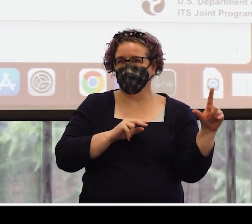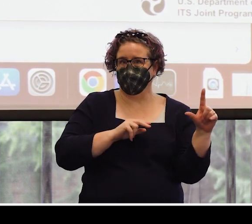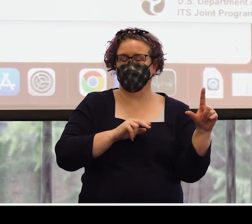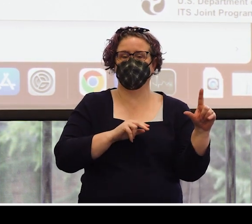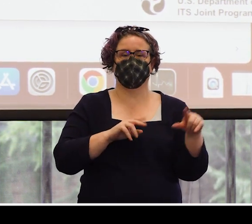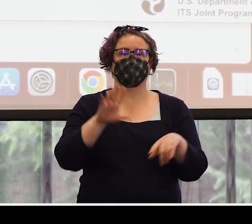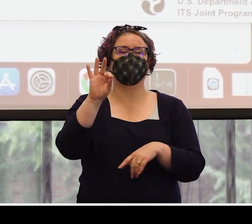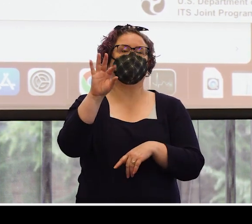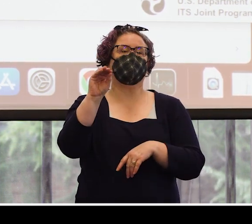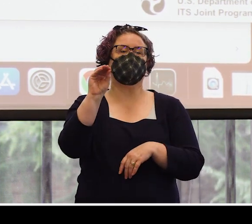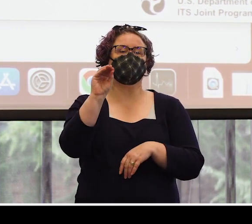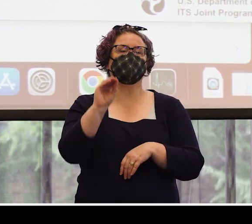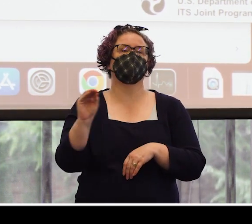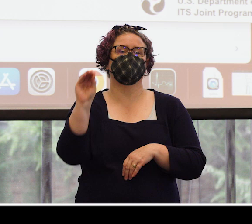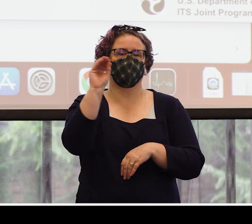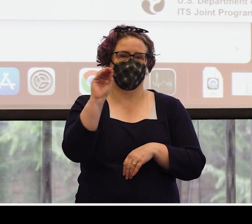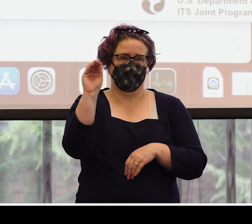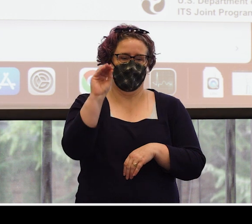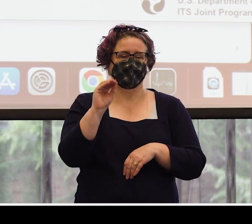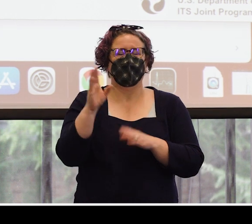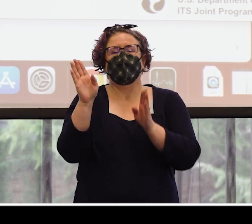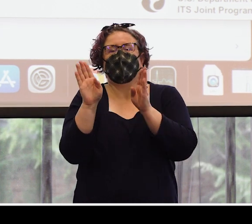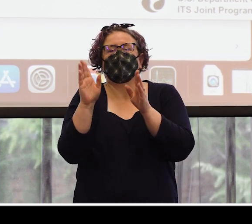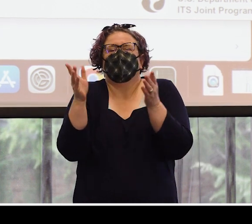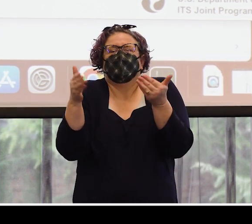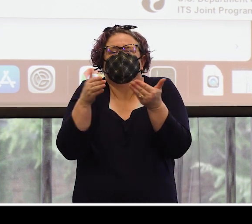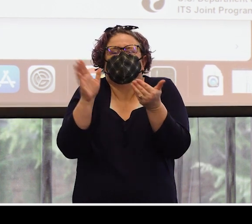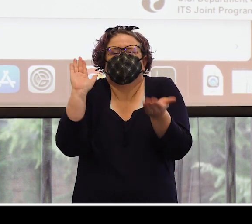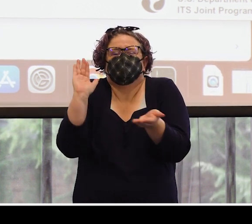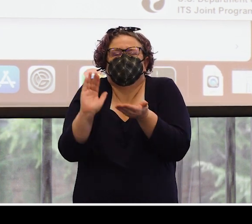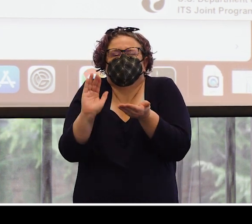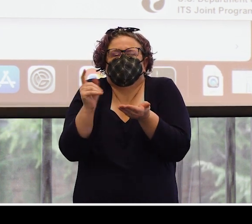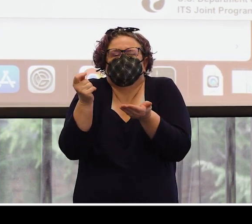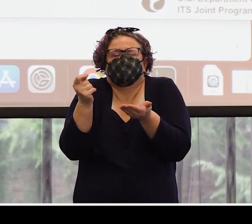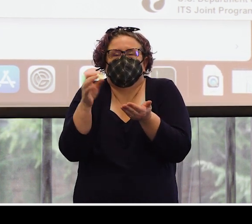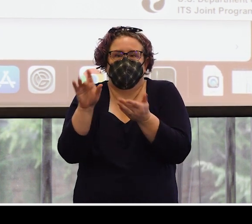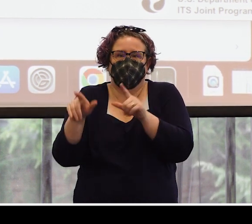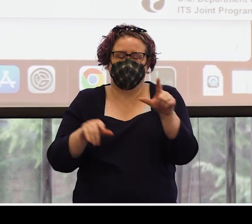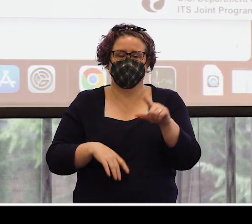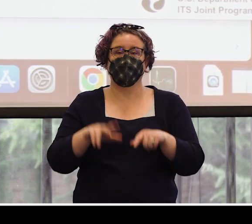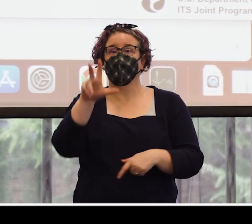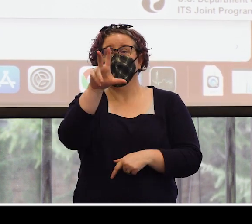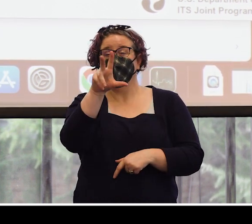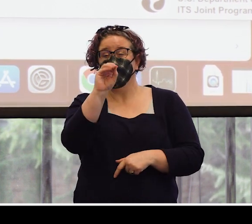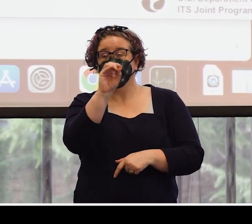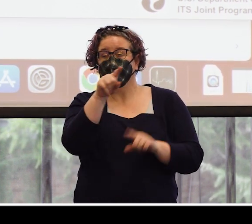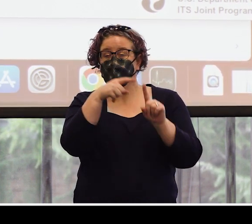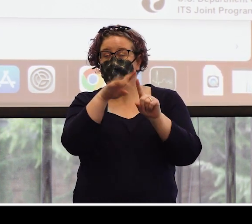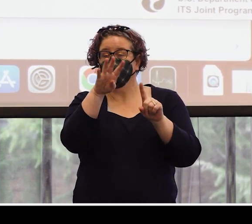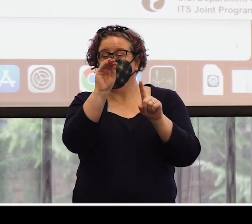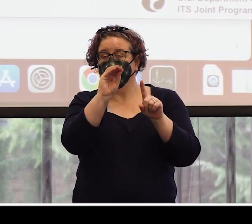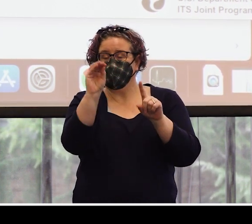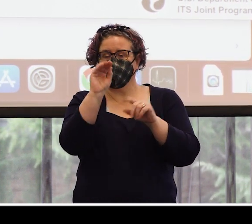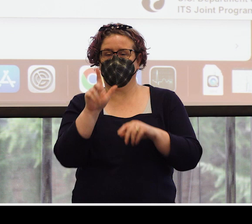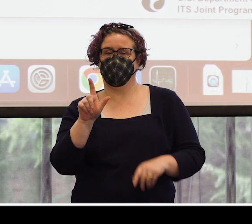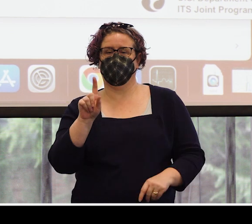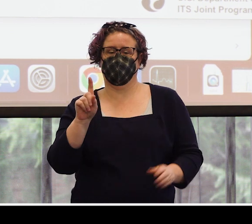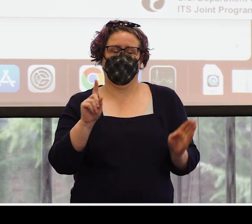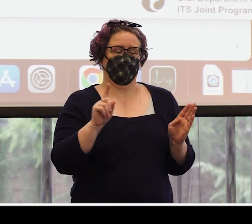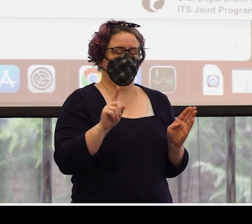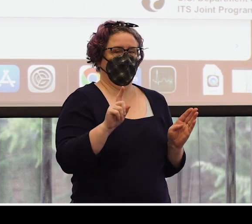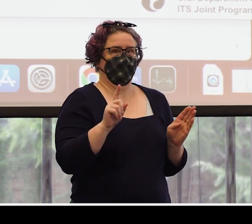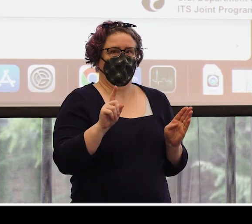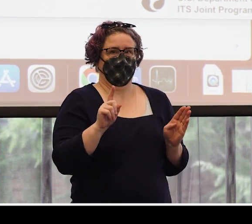would be 90 degrees, and slight left would, let's say, be 30 degrees or 40 degrees. And that